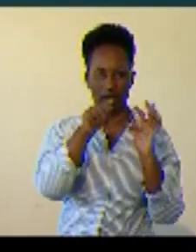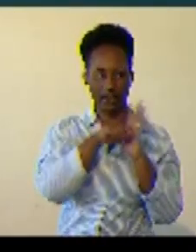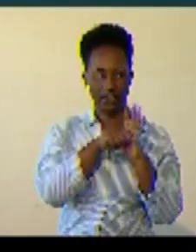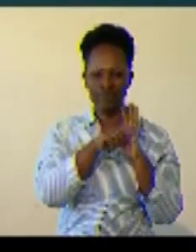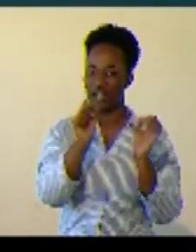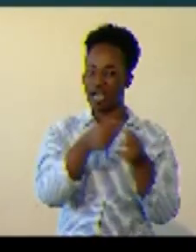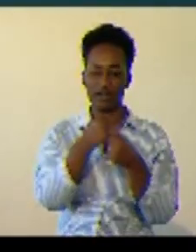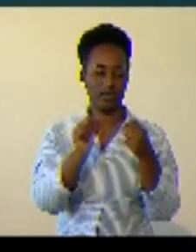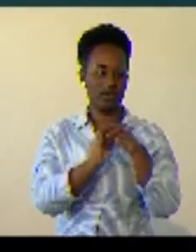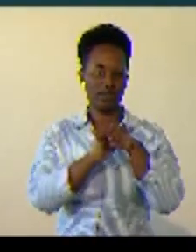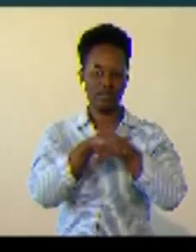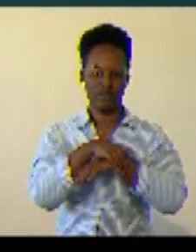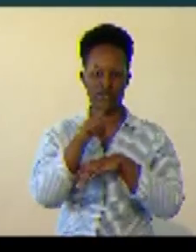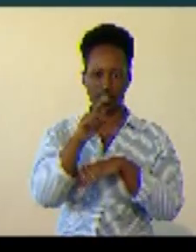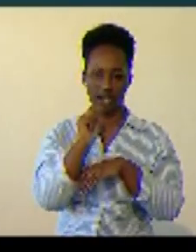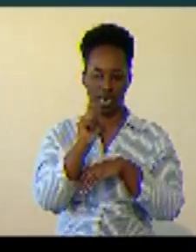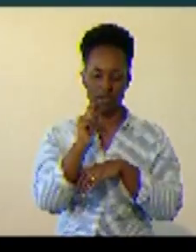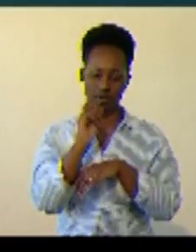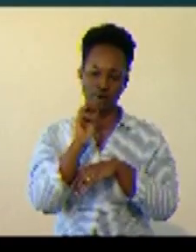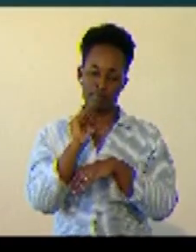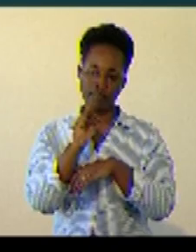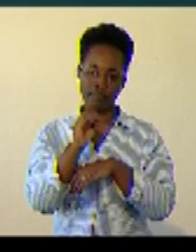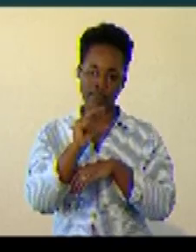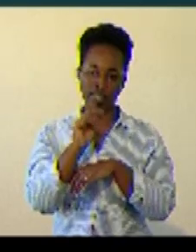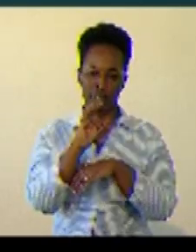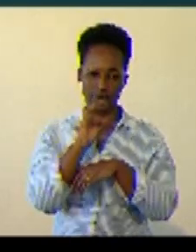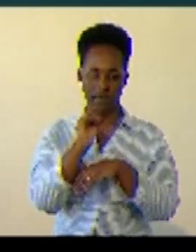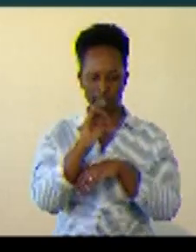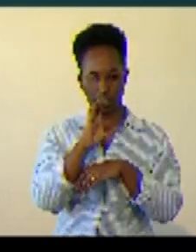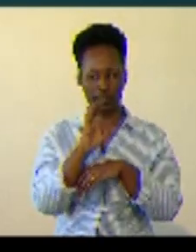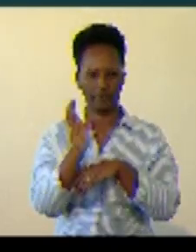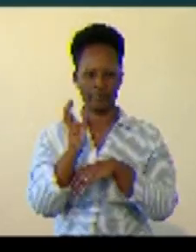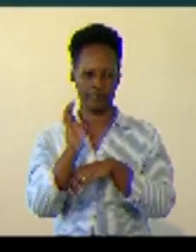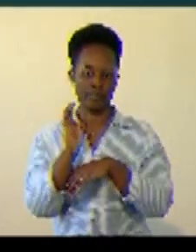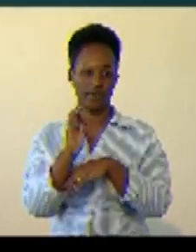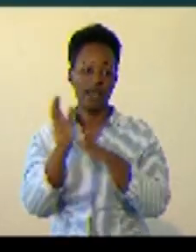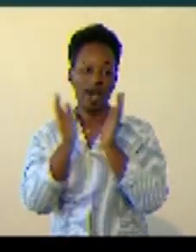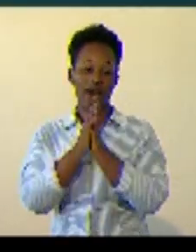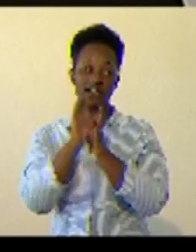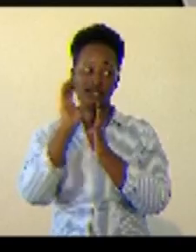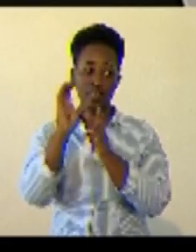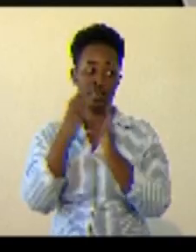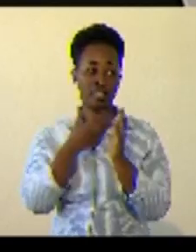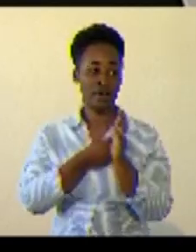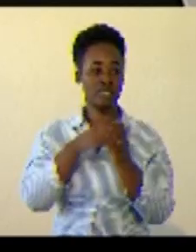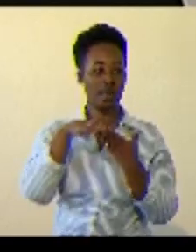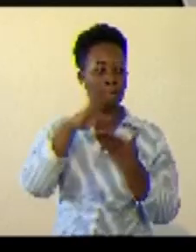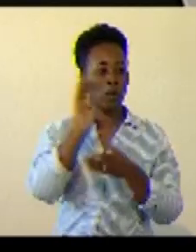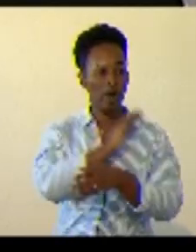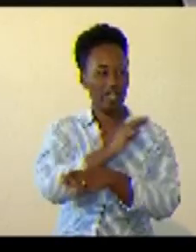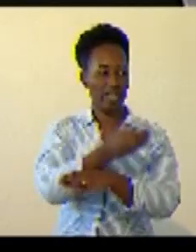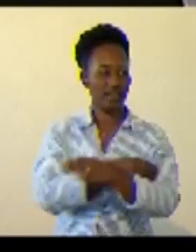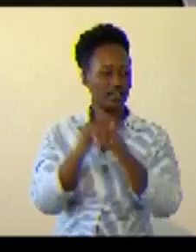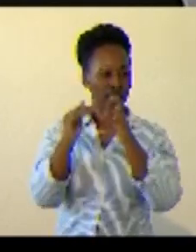the atomic radius. And C, it has more energy